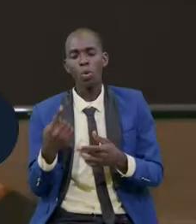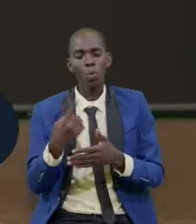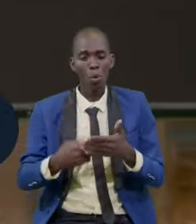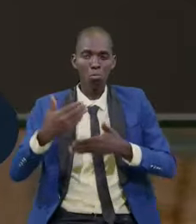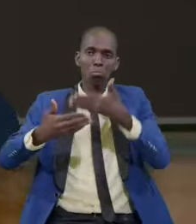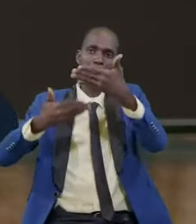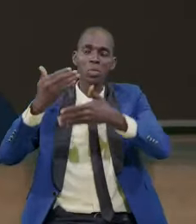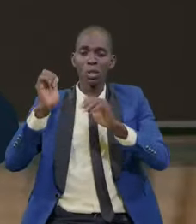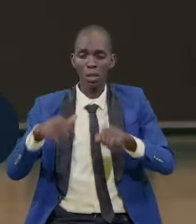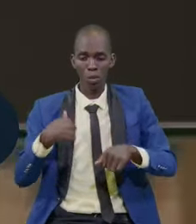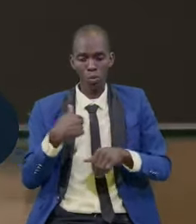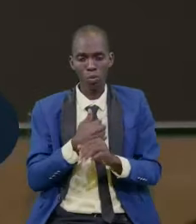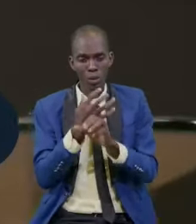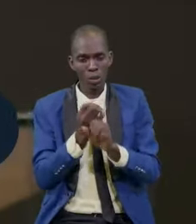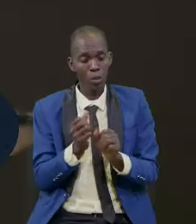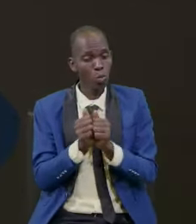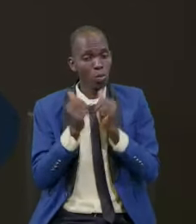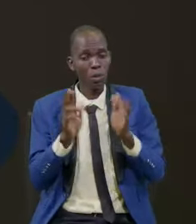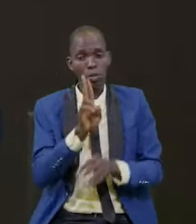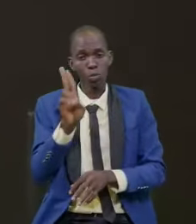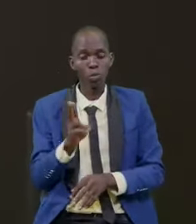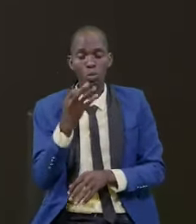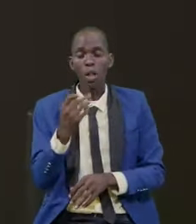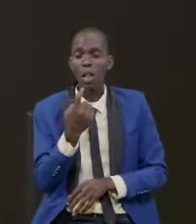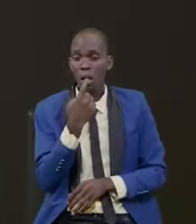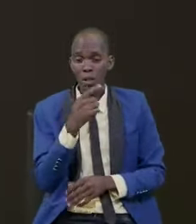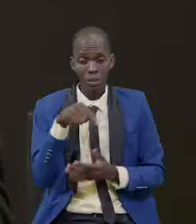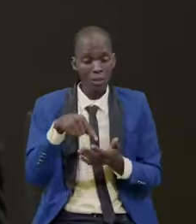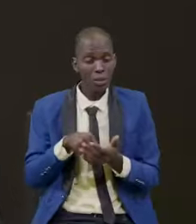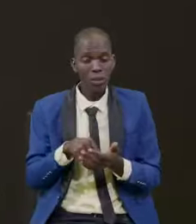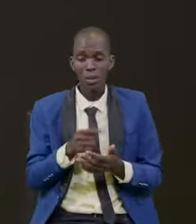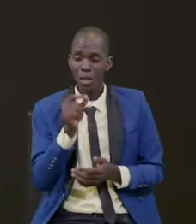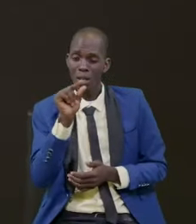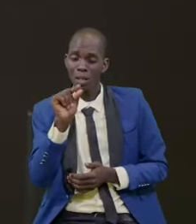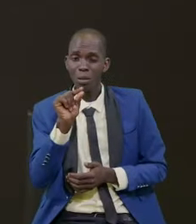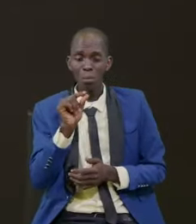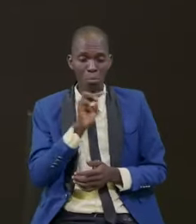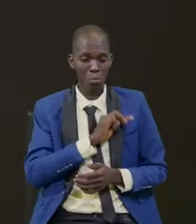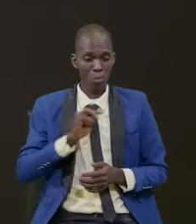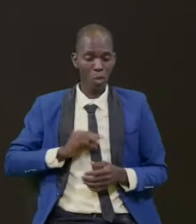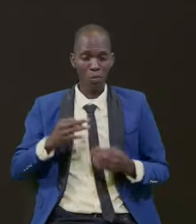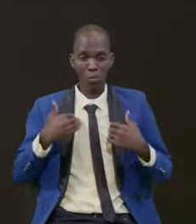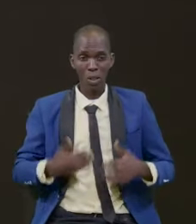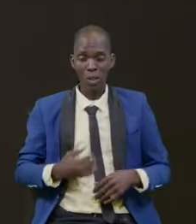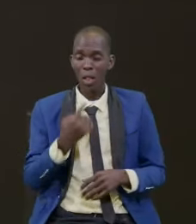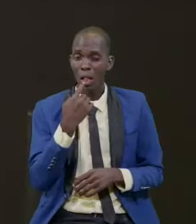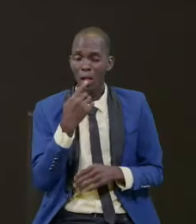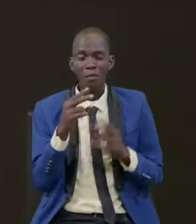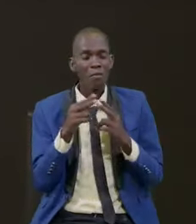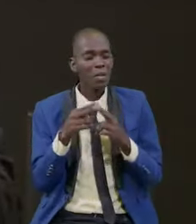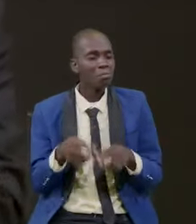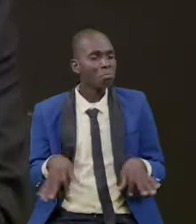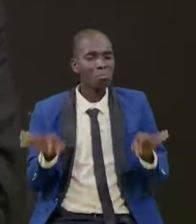make without the tongue? This little member, the tongue, very essential, very